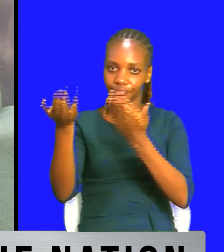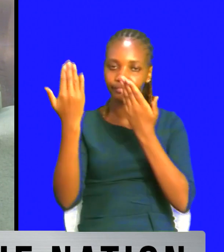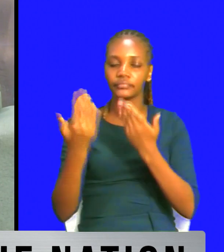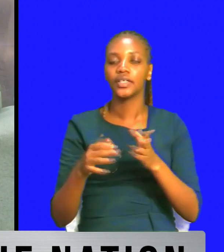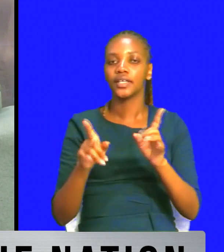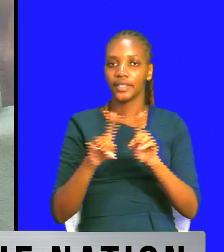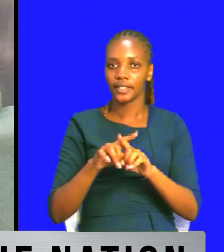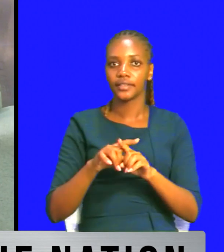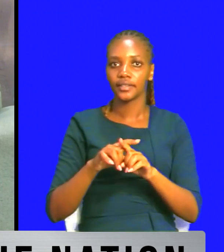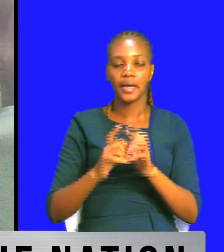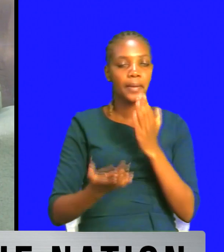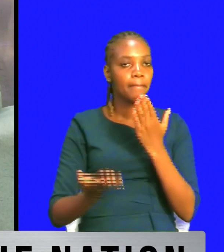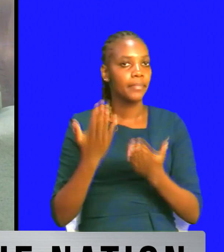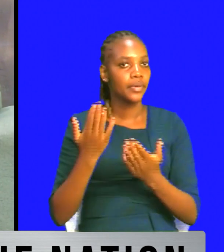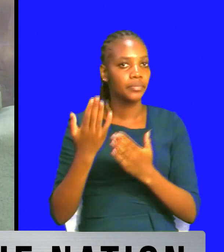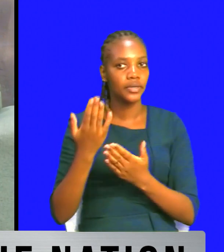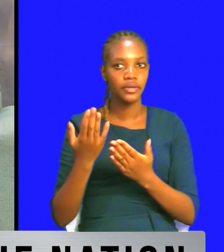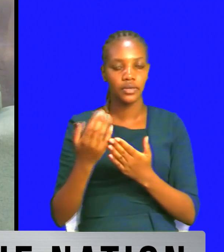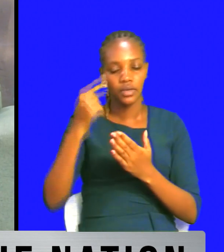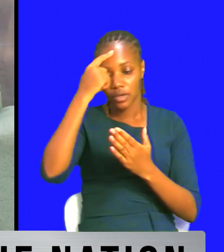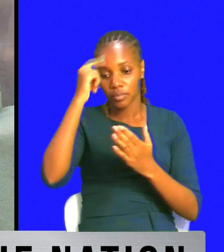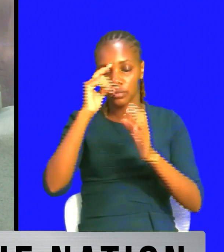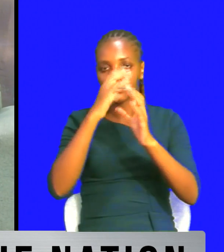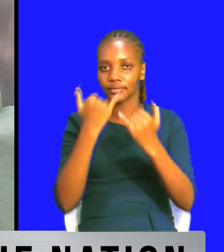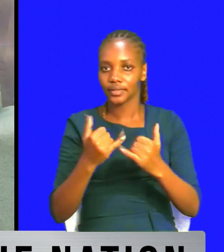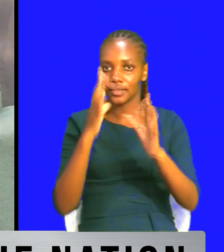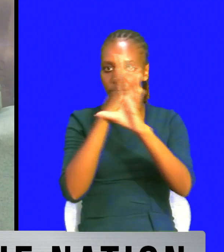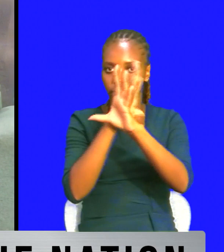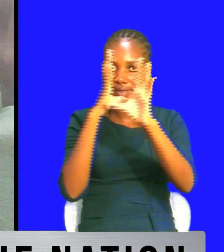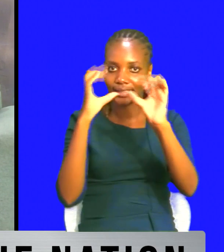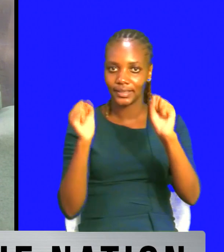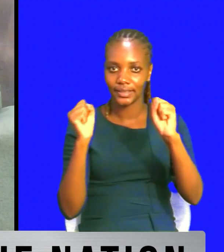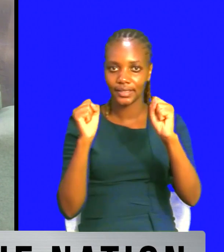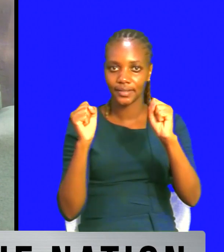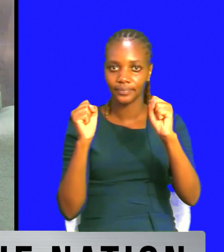maybe because of the president, the current president, because he